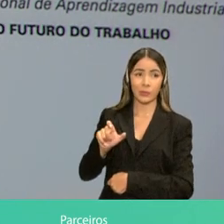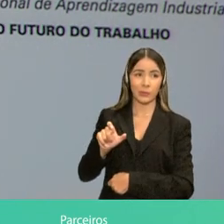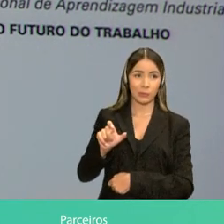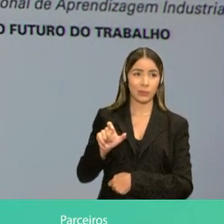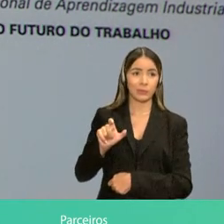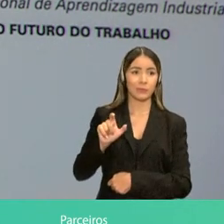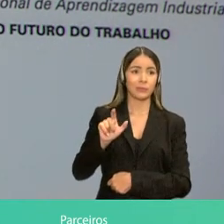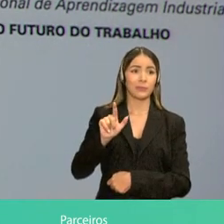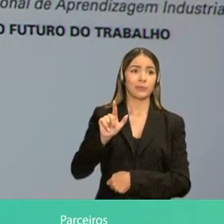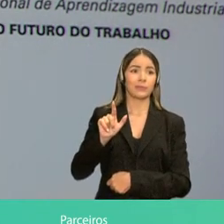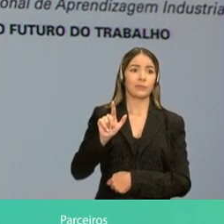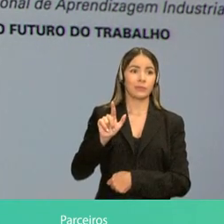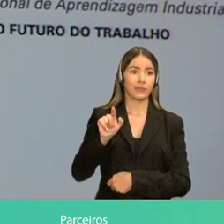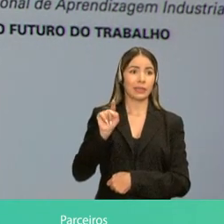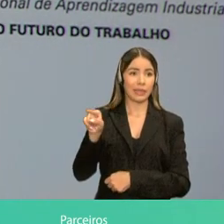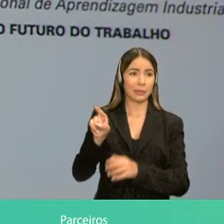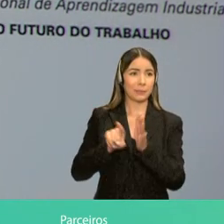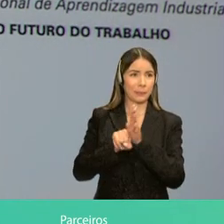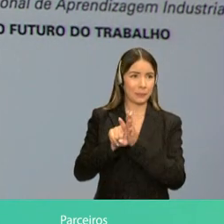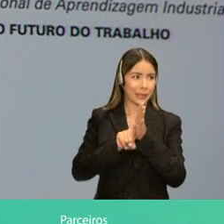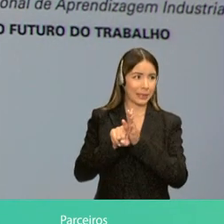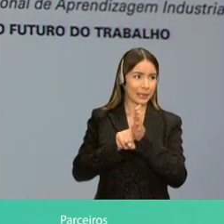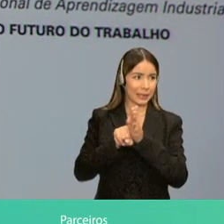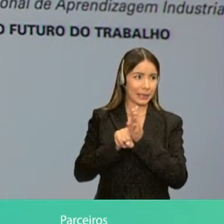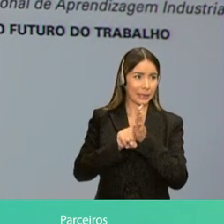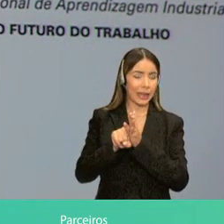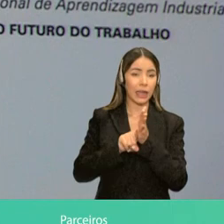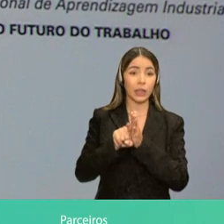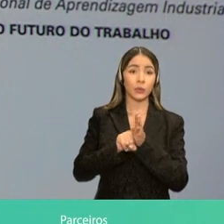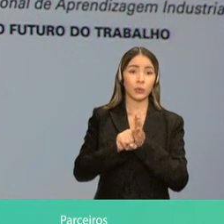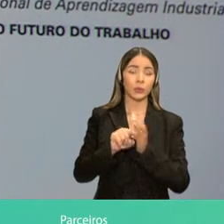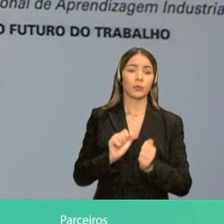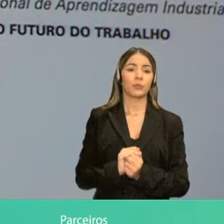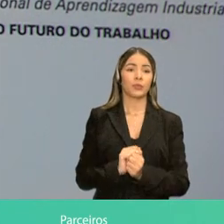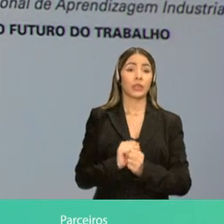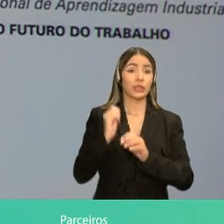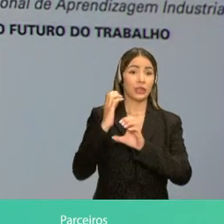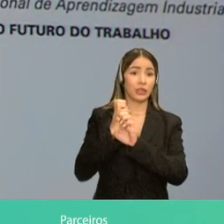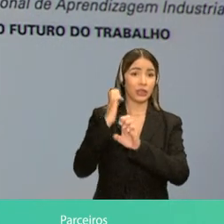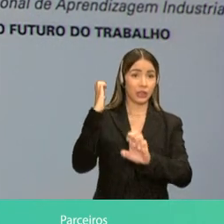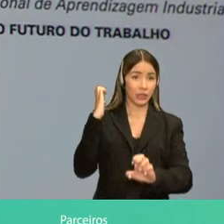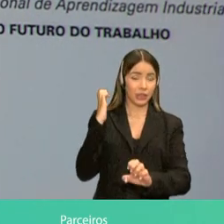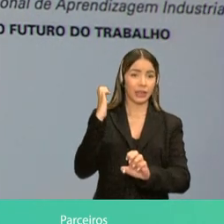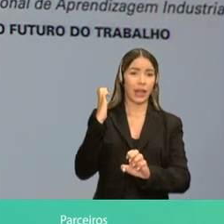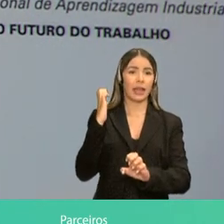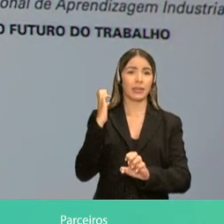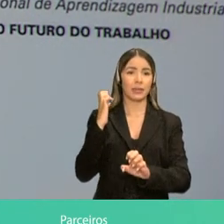Mr. Guerra Et, professor in hydrogen and electrochemical engineering,